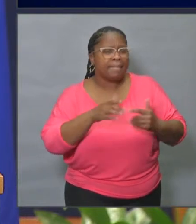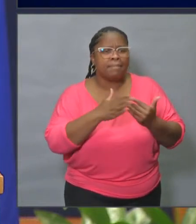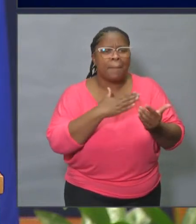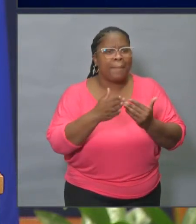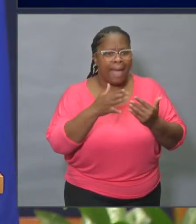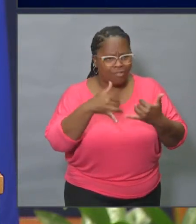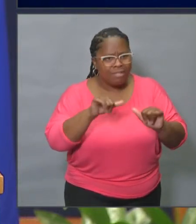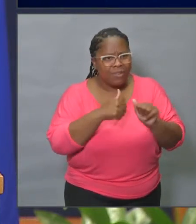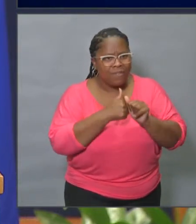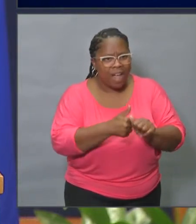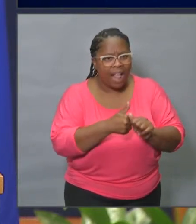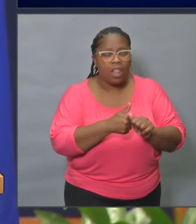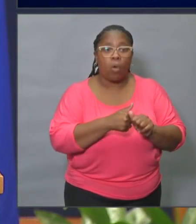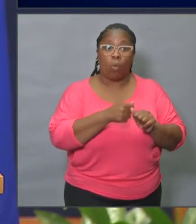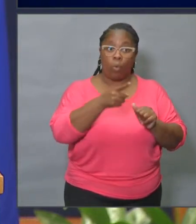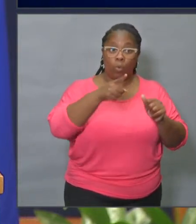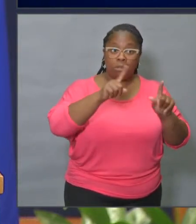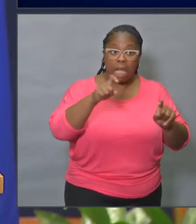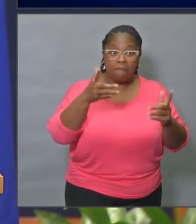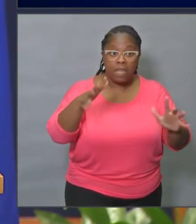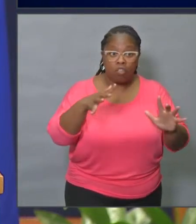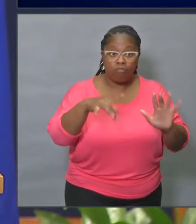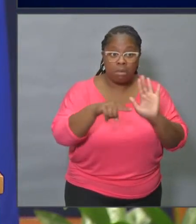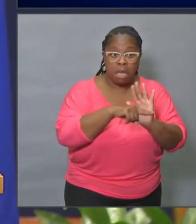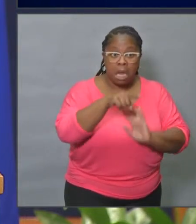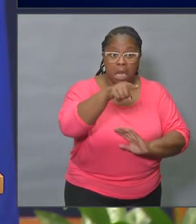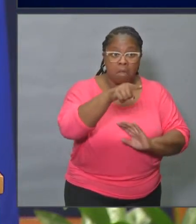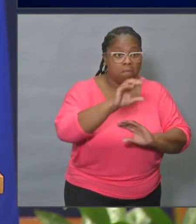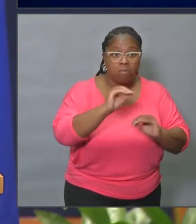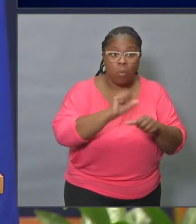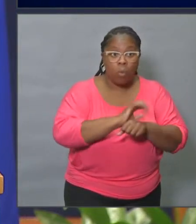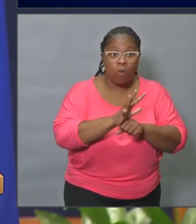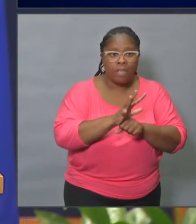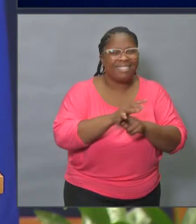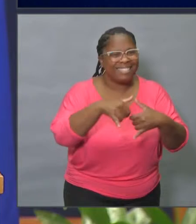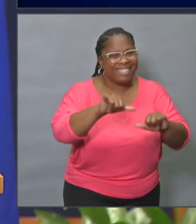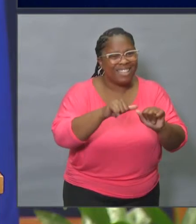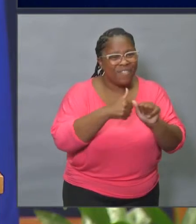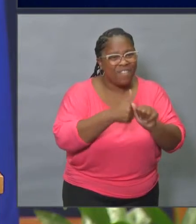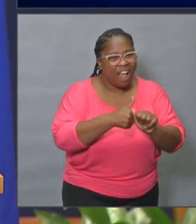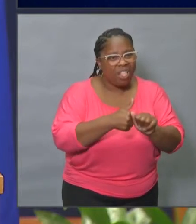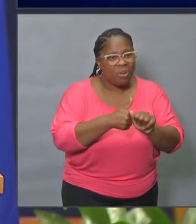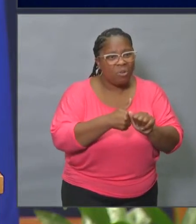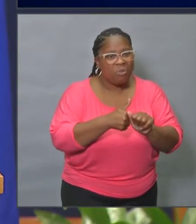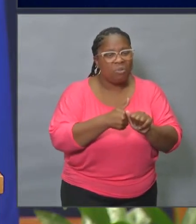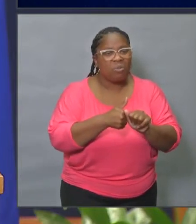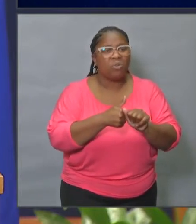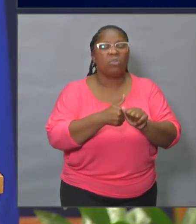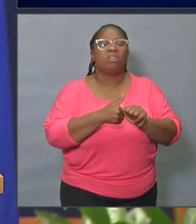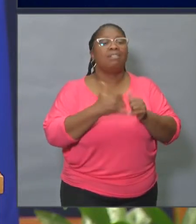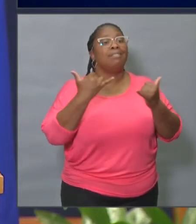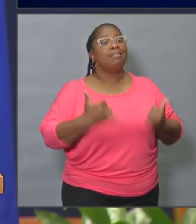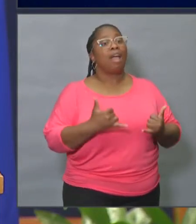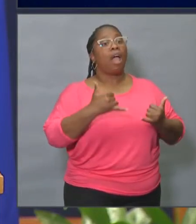or not you tested negative. There are ways to maintain these practices even as we re-enter